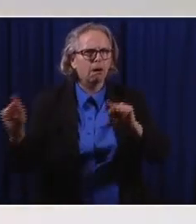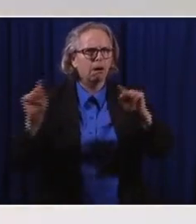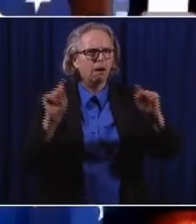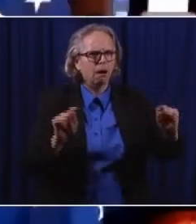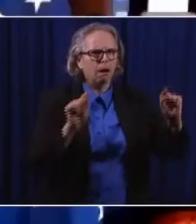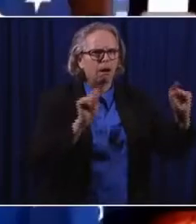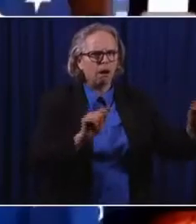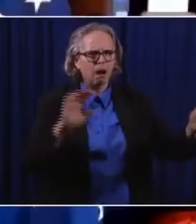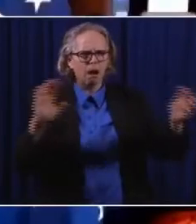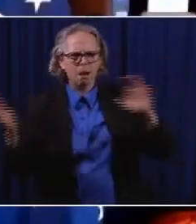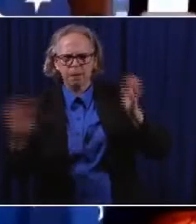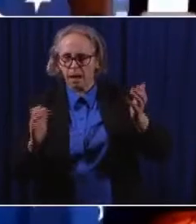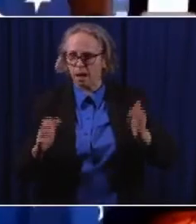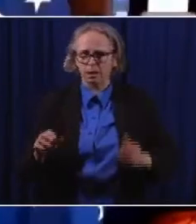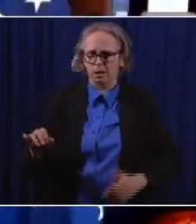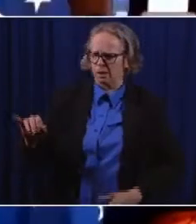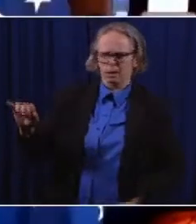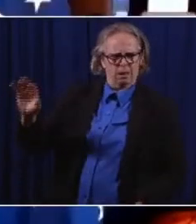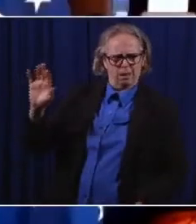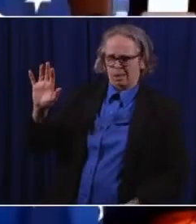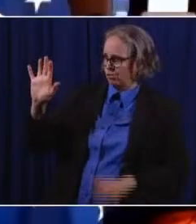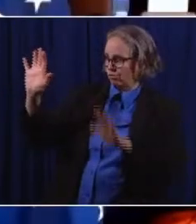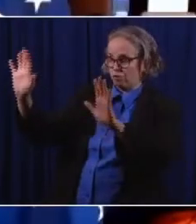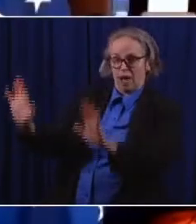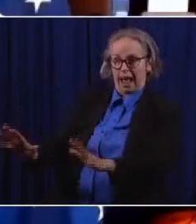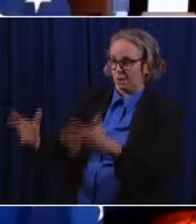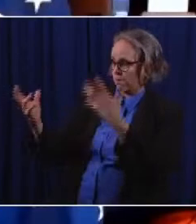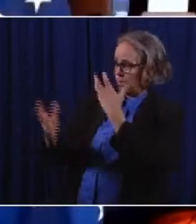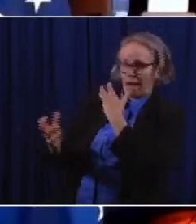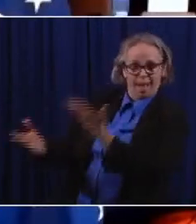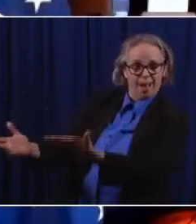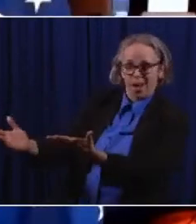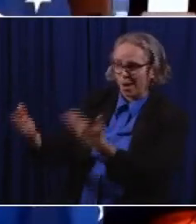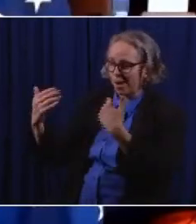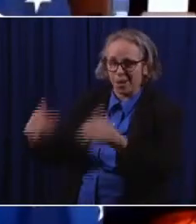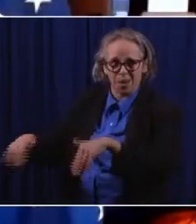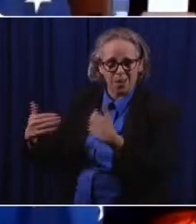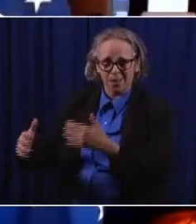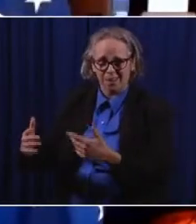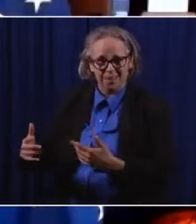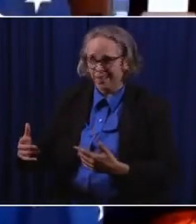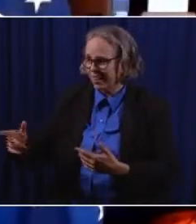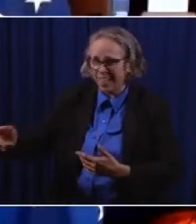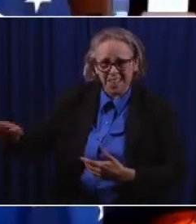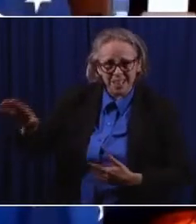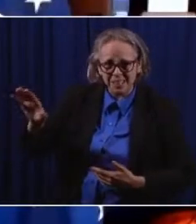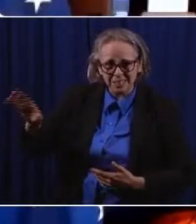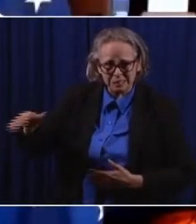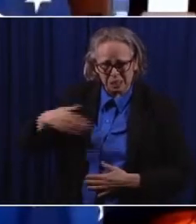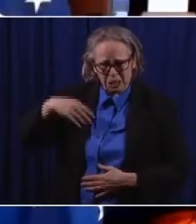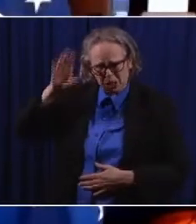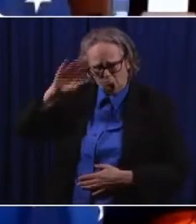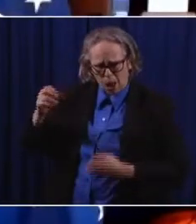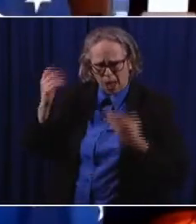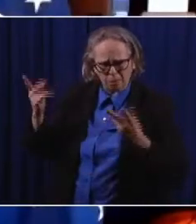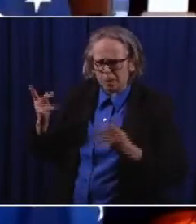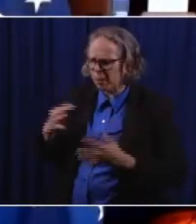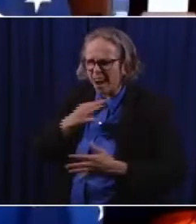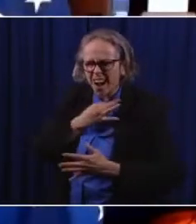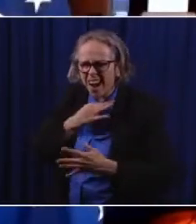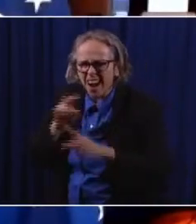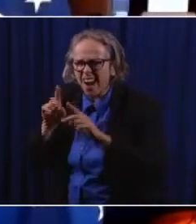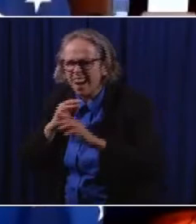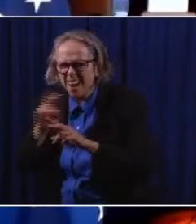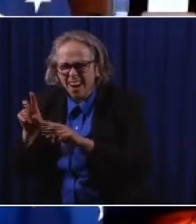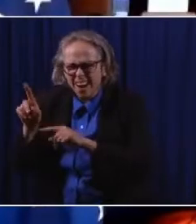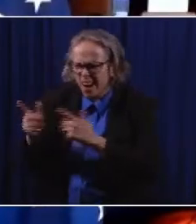Well, great. I know that that a lot of people have been, awaiting this to find out, because somebody always wants to